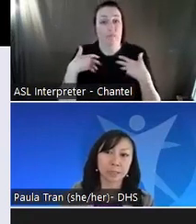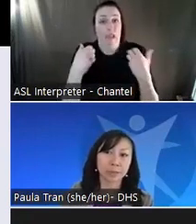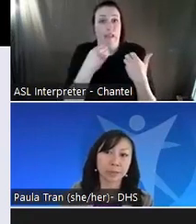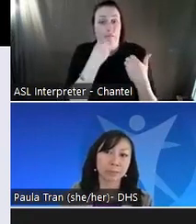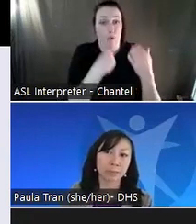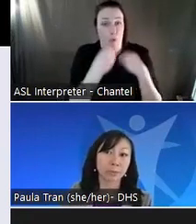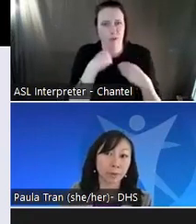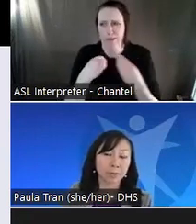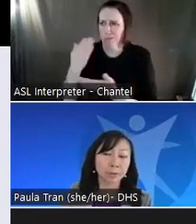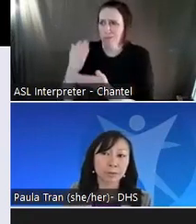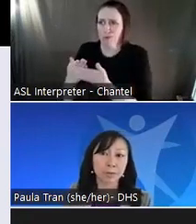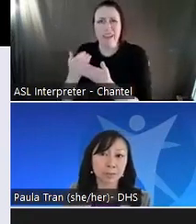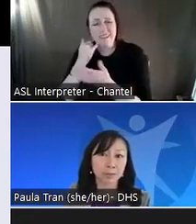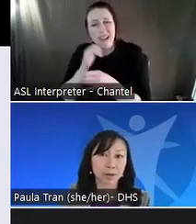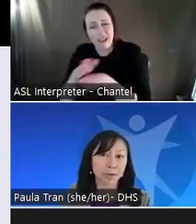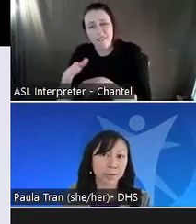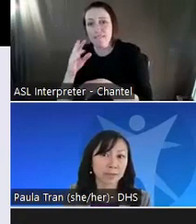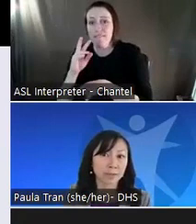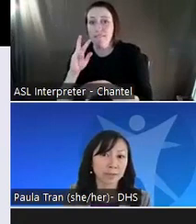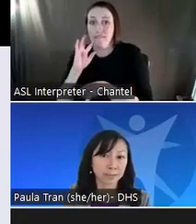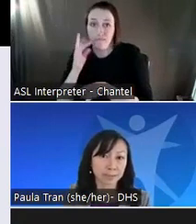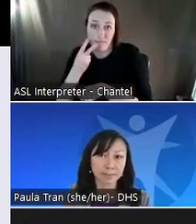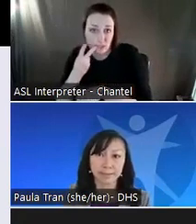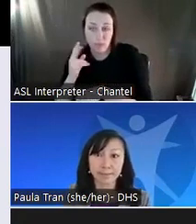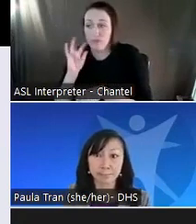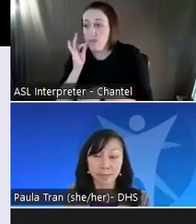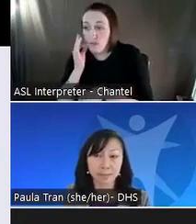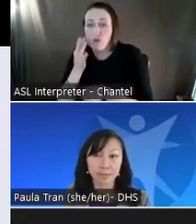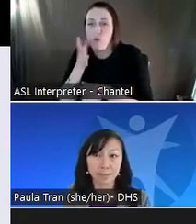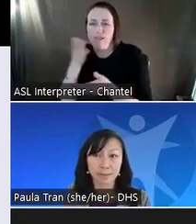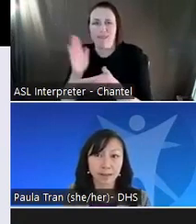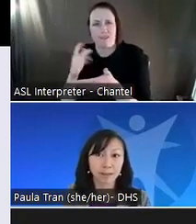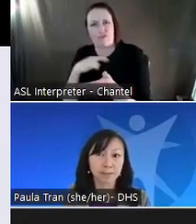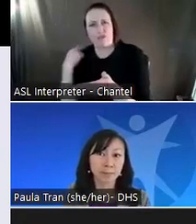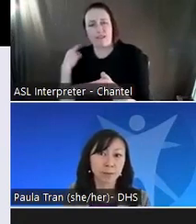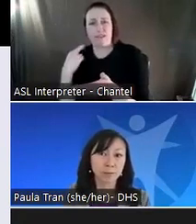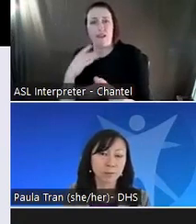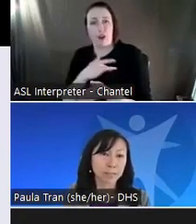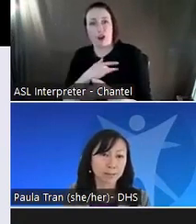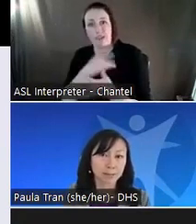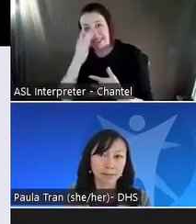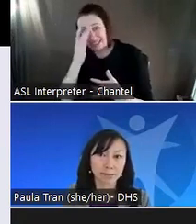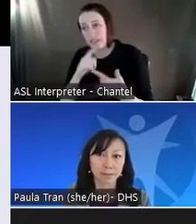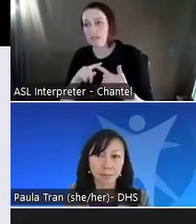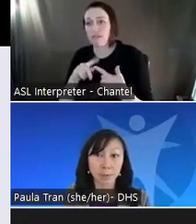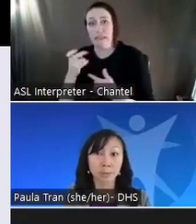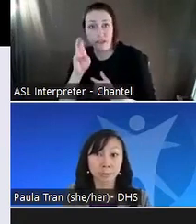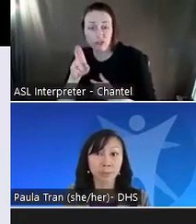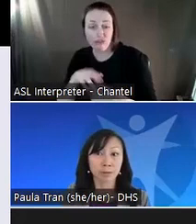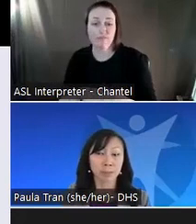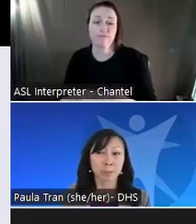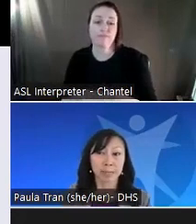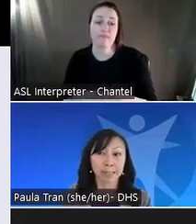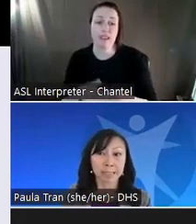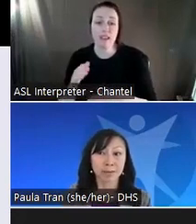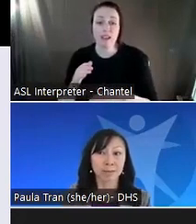fruits and vegetables can improve health and reduce risk of cardiovascular disease and some cancers. Less than 1 in 4 Wisconsinites consumes fruits